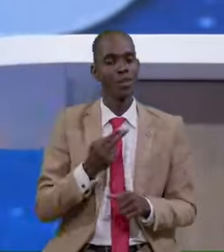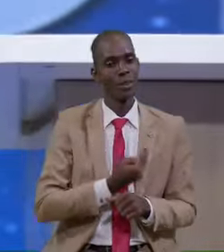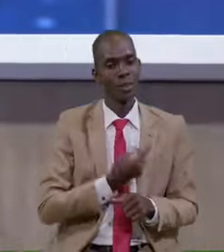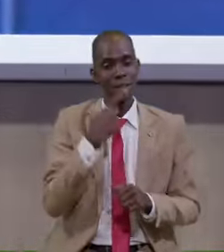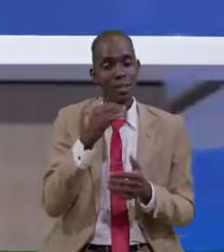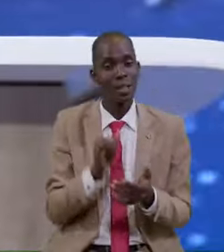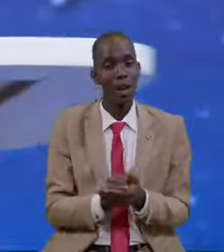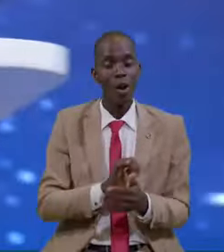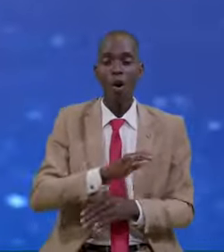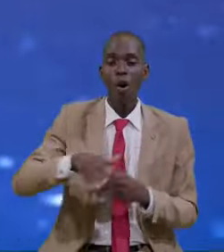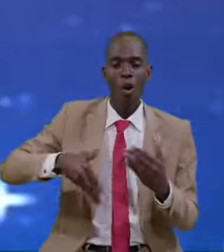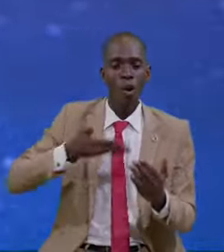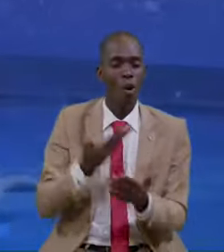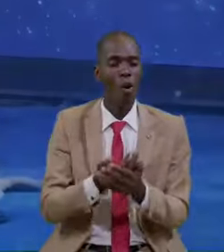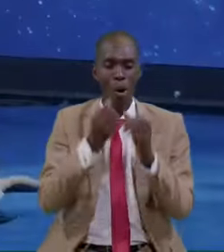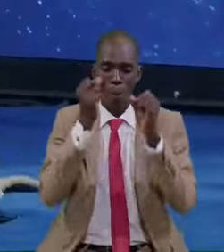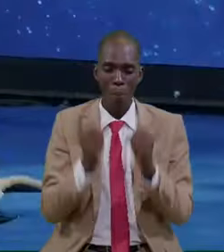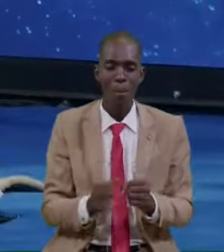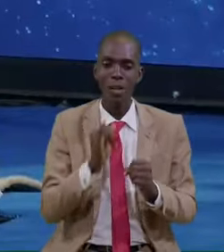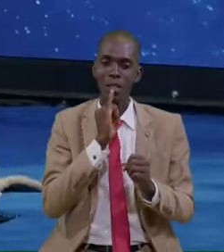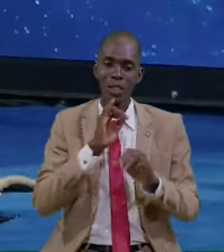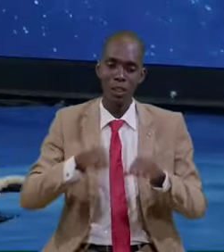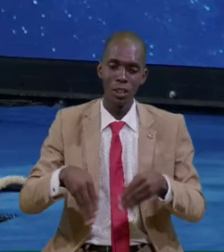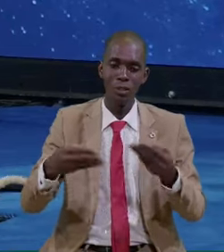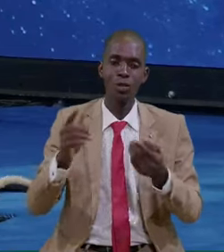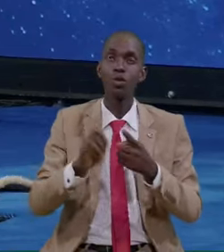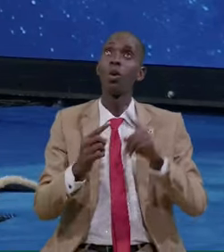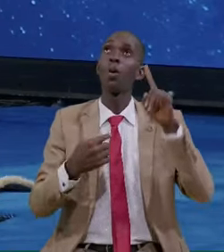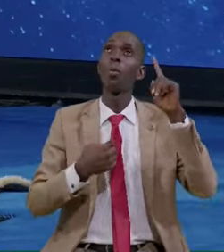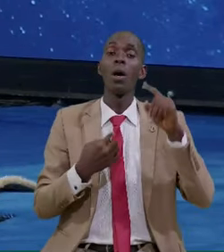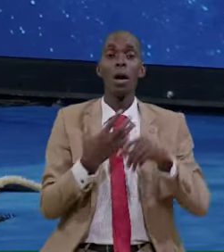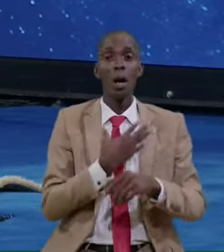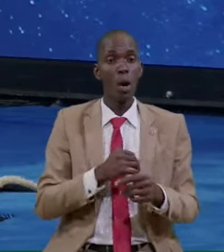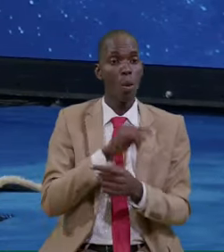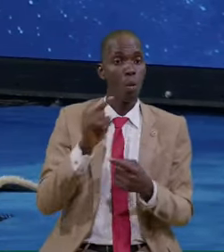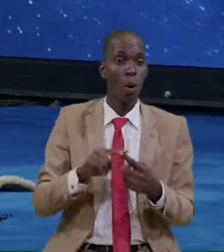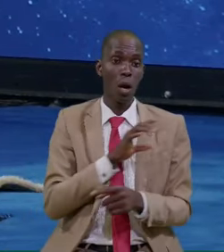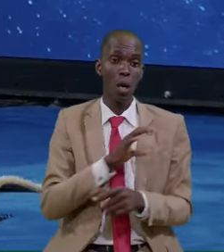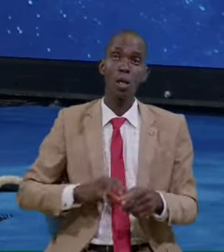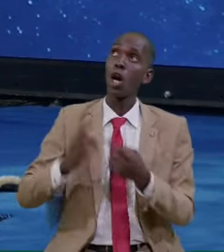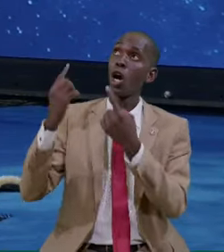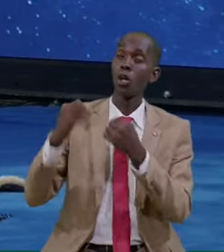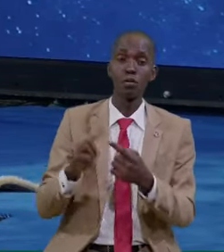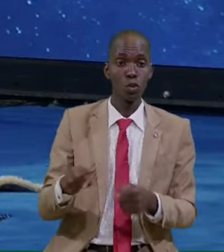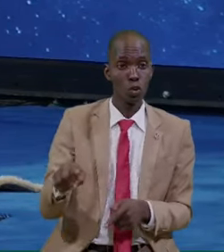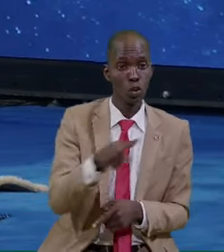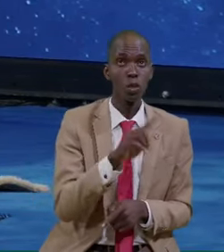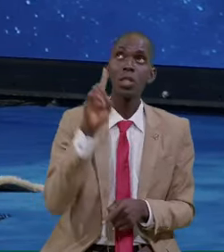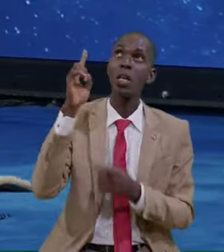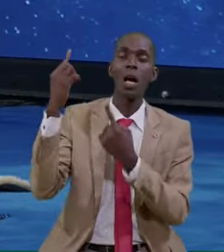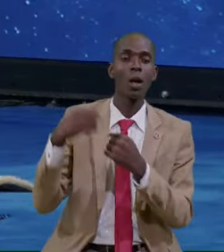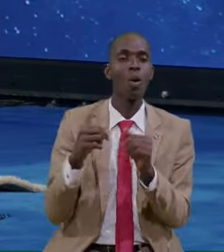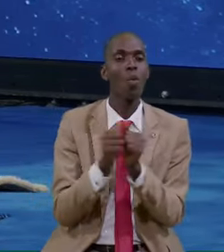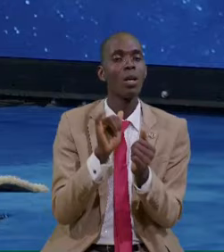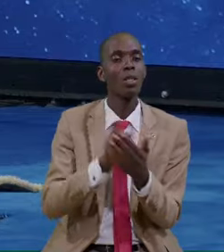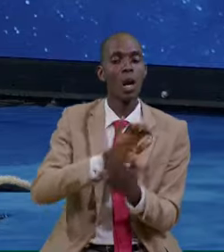all power is given unto me. And when he comes to you, he comes with that all